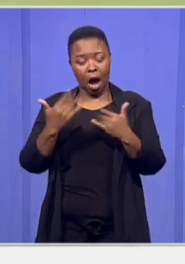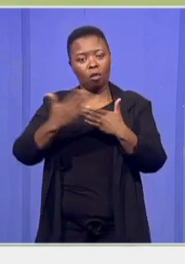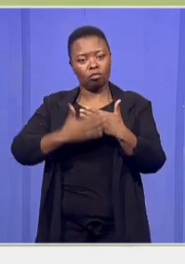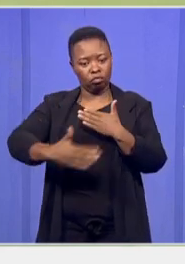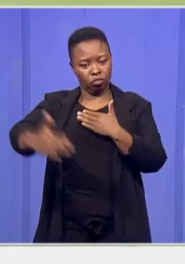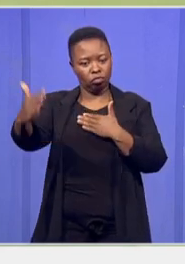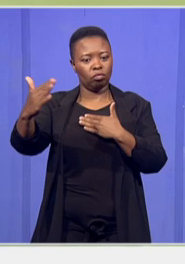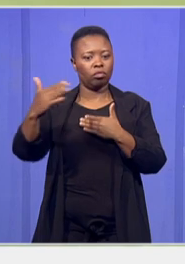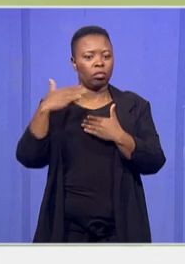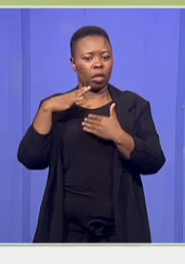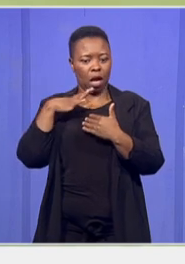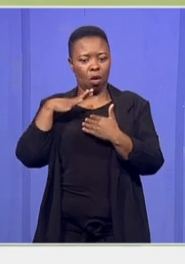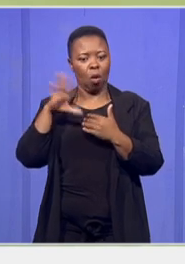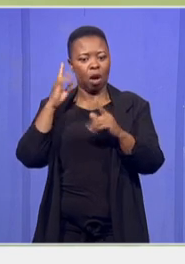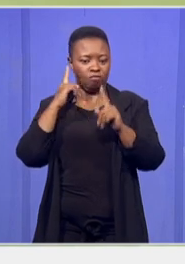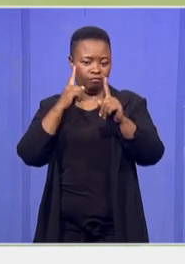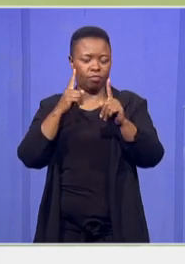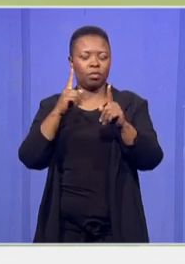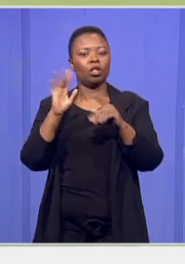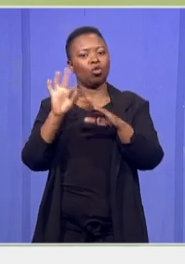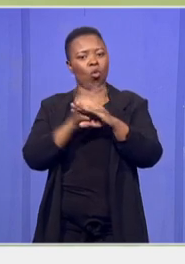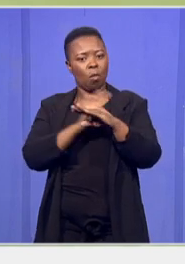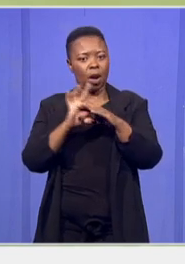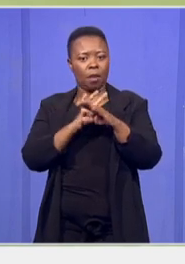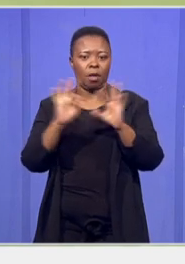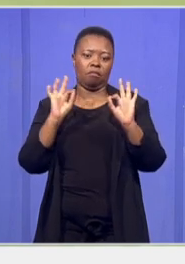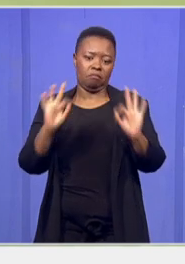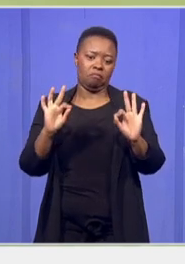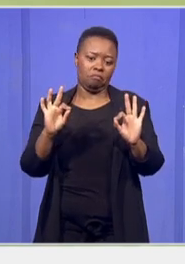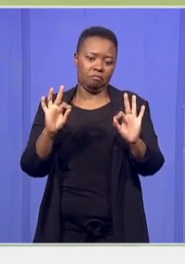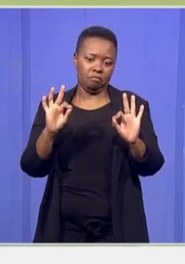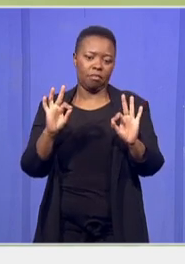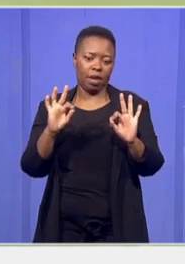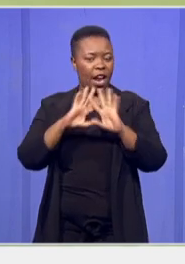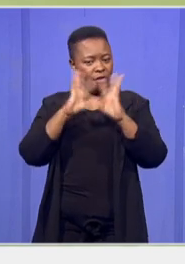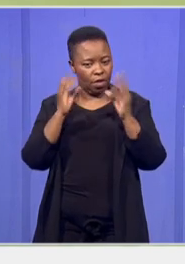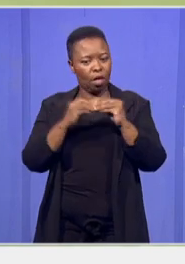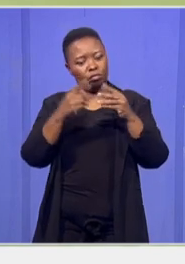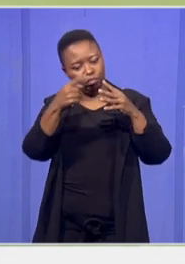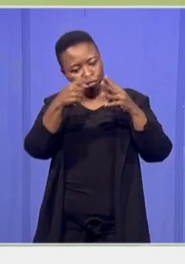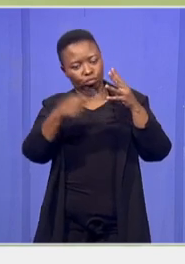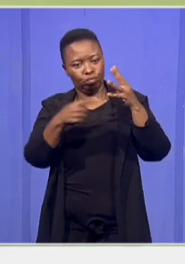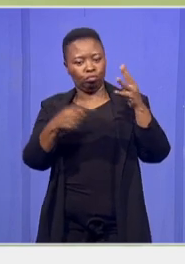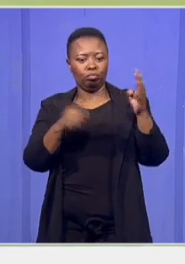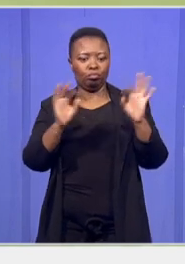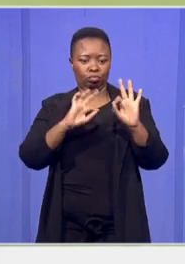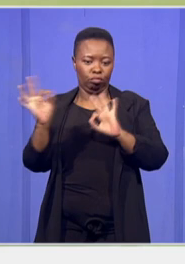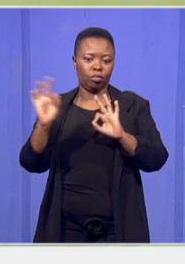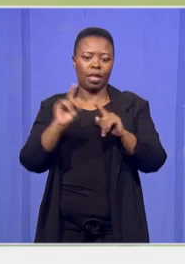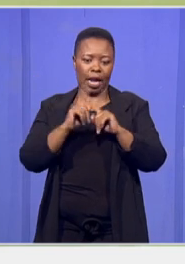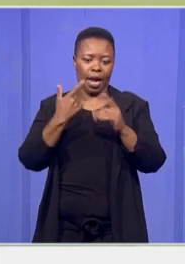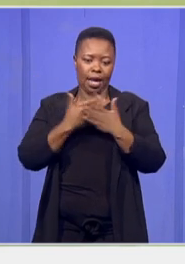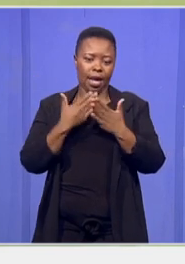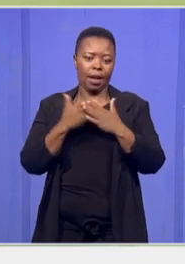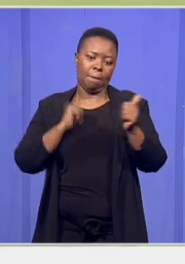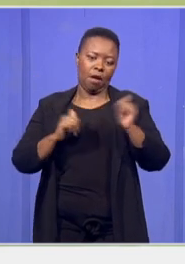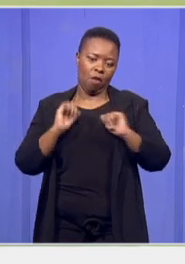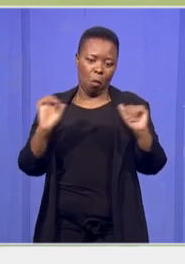want to be prepared on all those things in order for me to perform